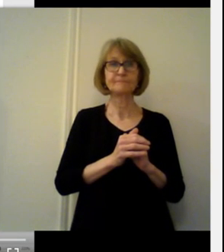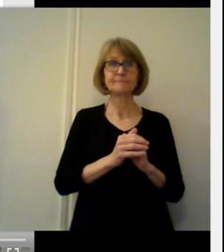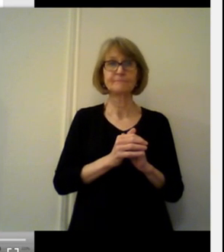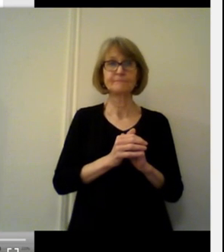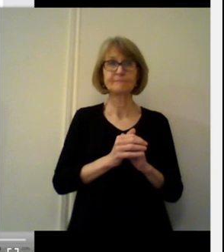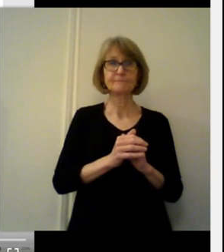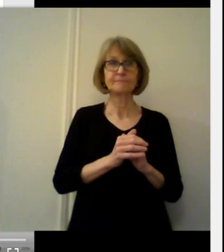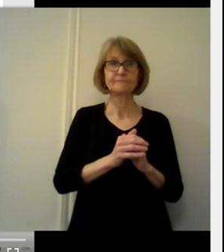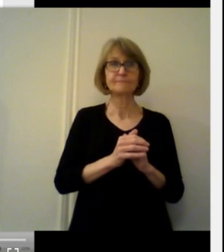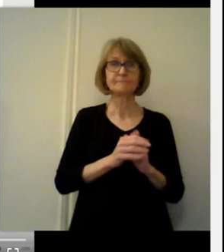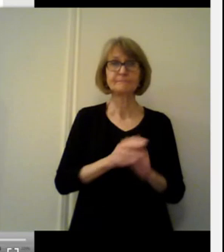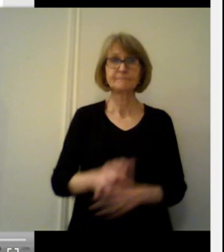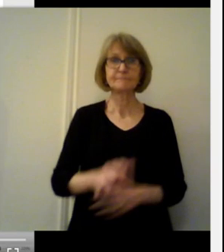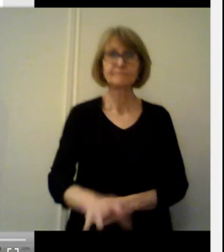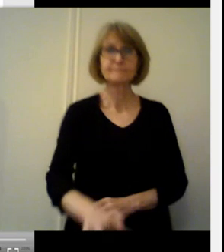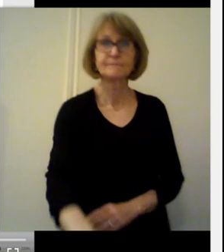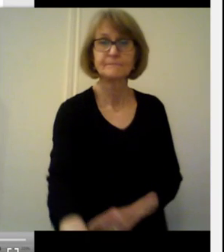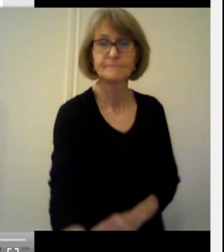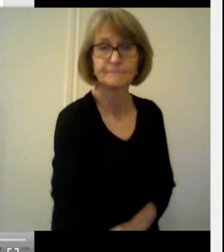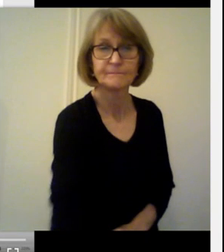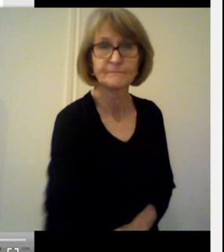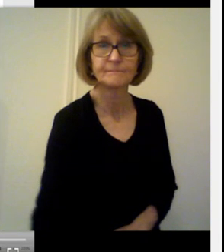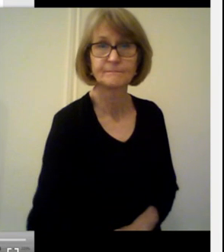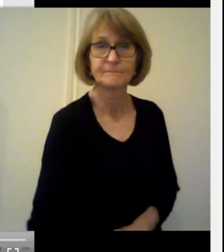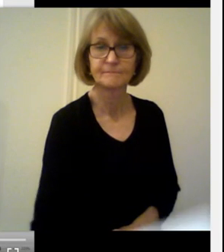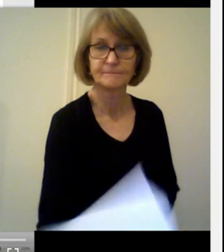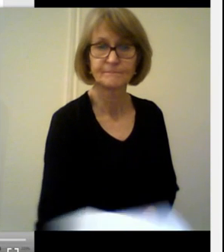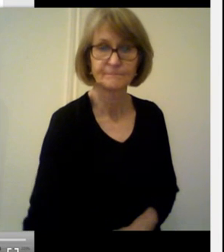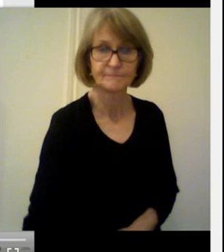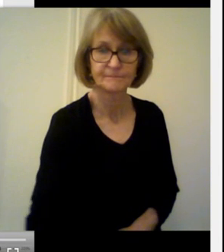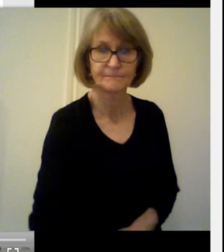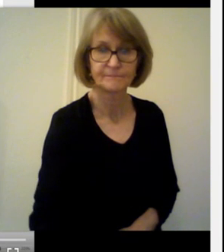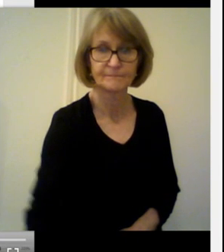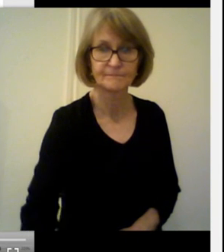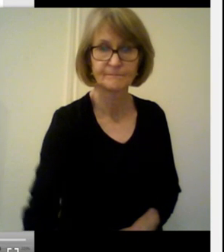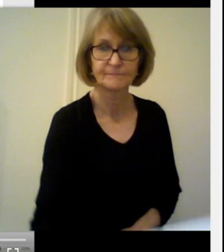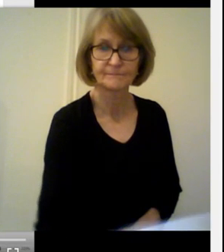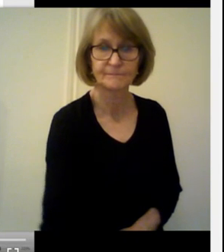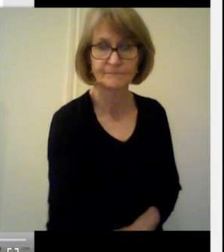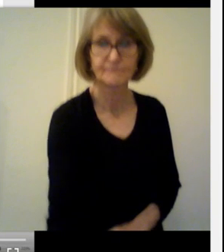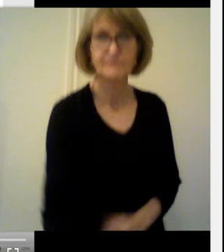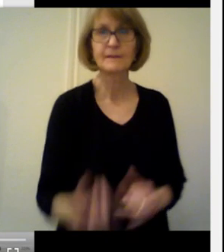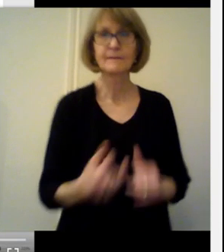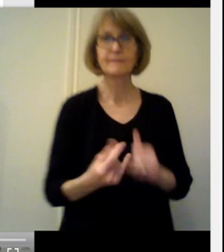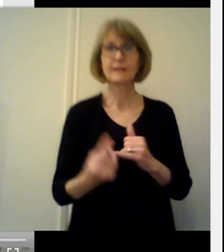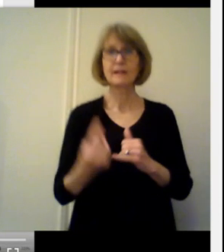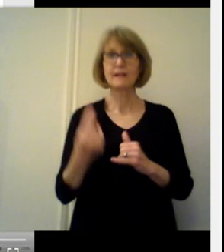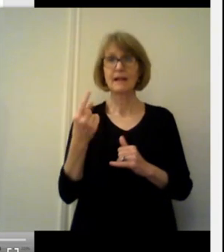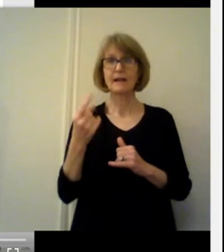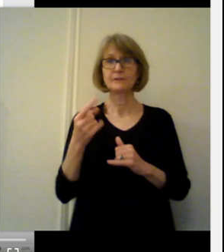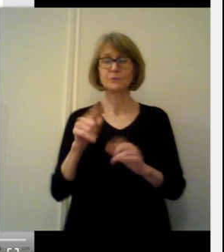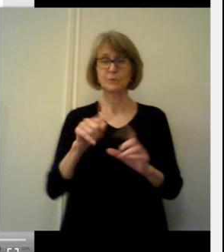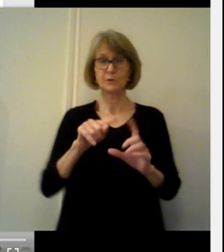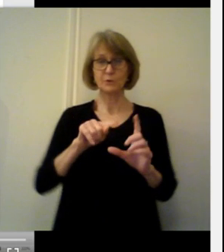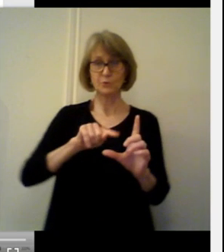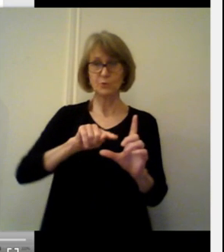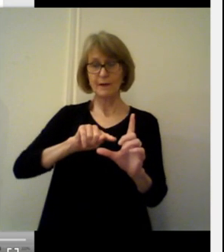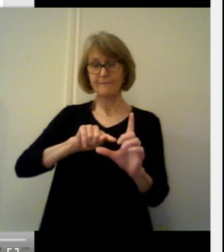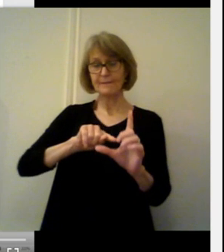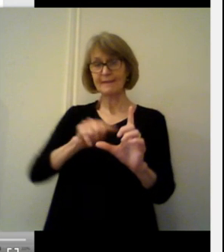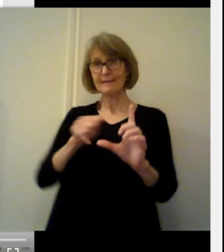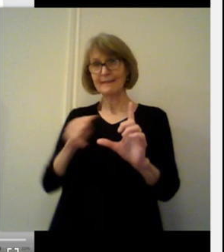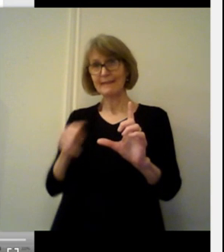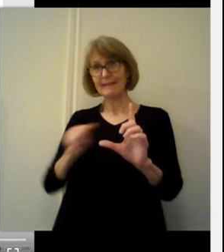All right, let's take a look at this last one. So look at this. We have this angle. Okay, this is still going to be